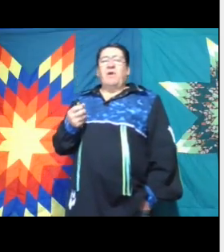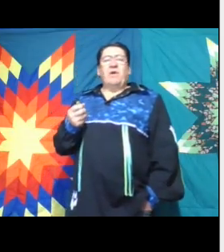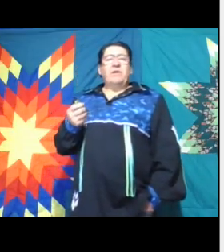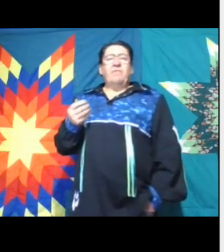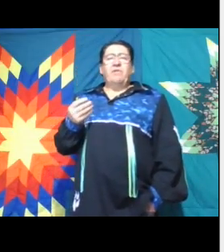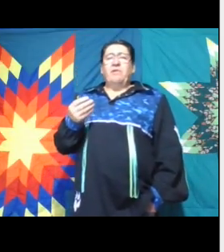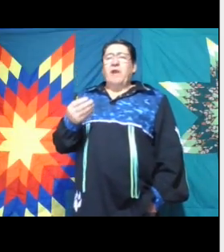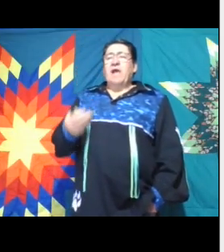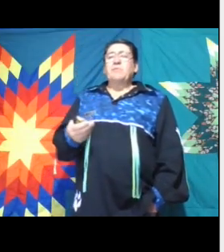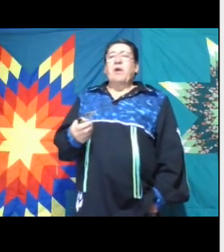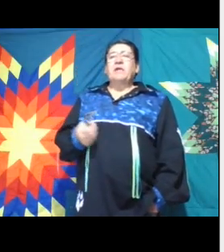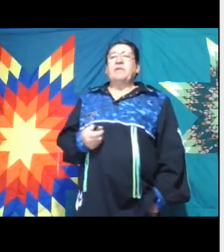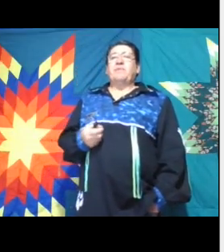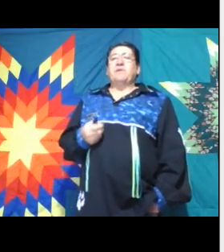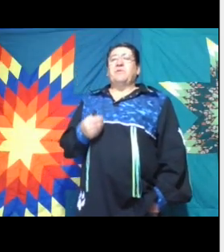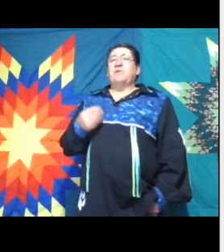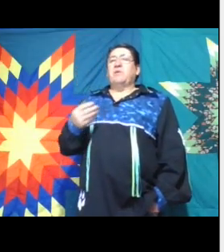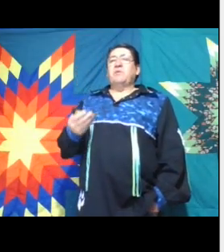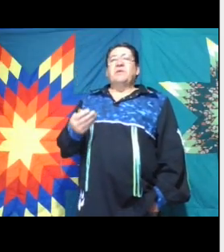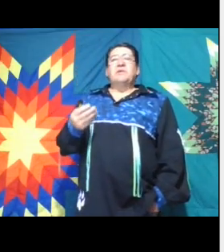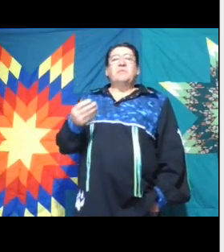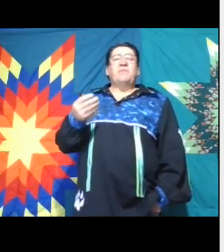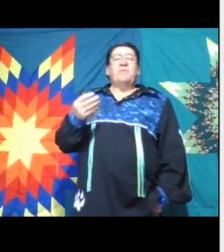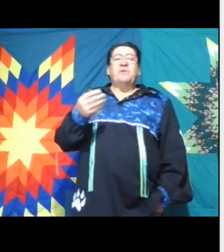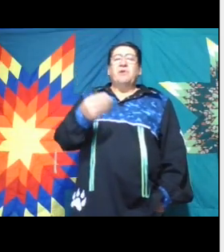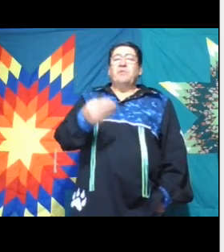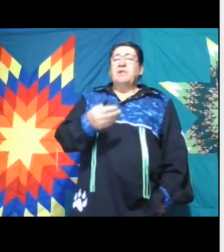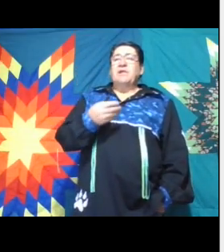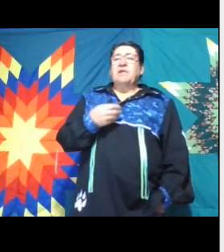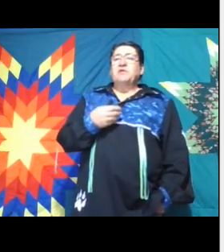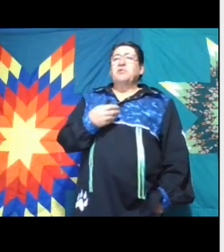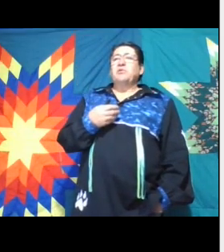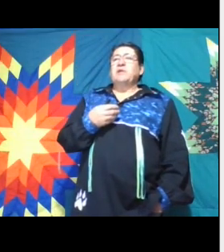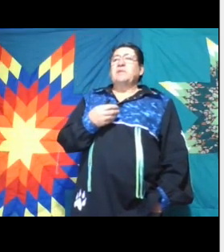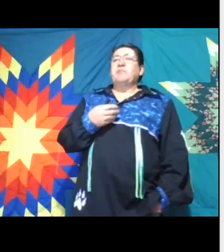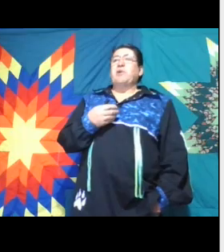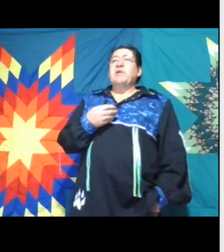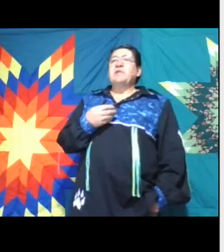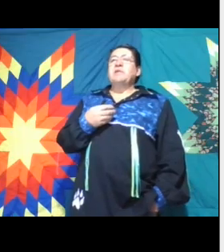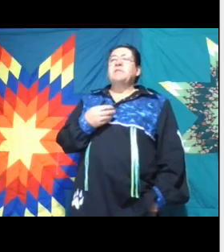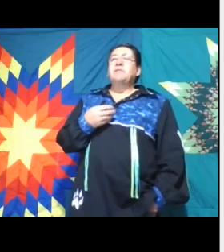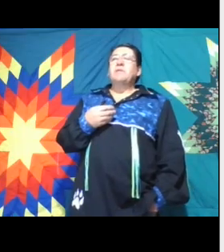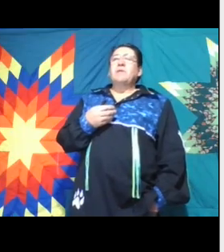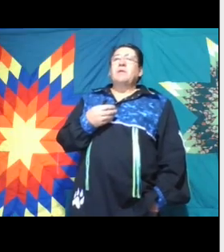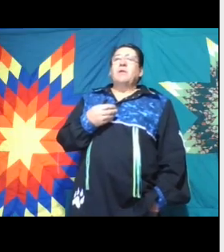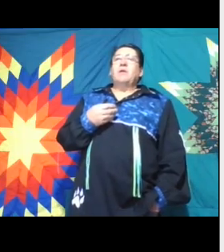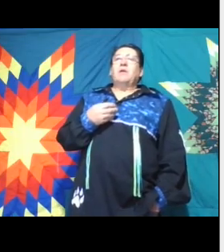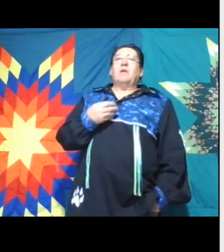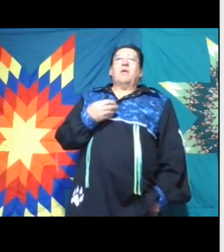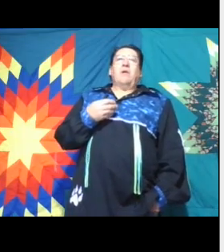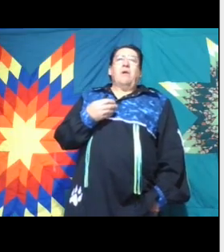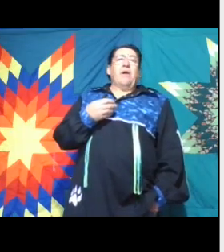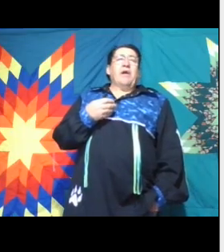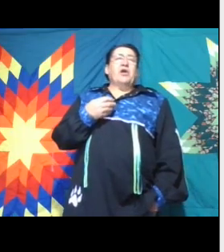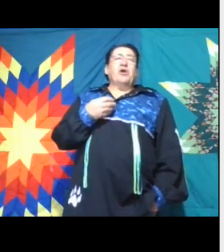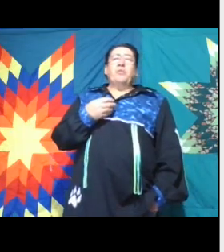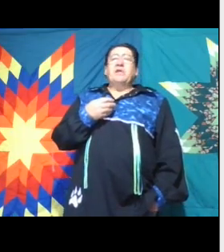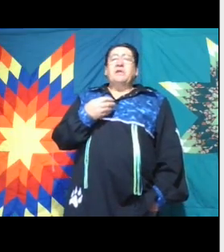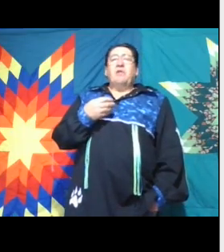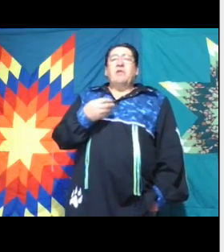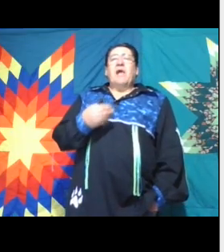different aspects, if it's through colonialism, if it's through our residential school experiences.